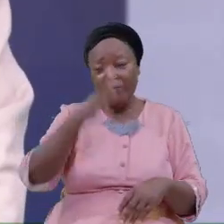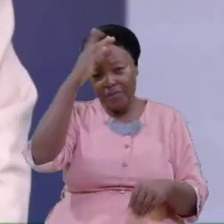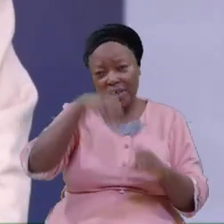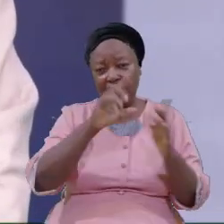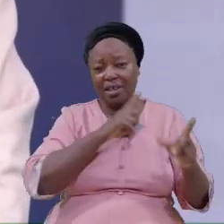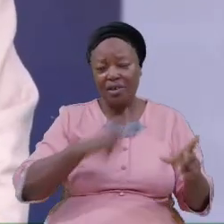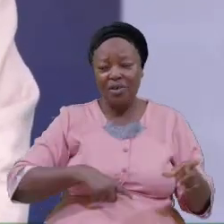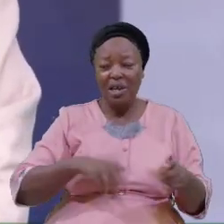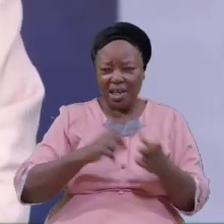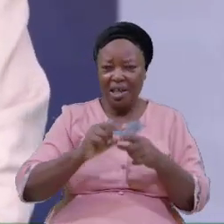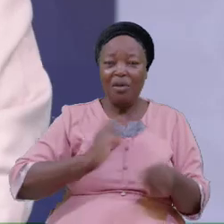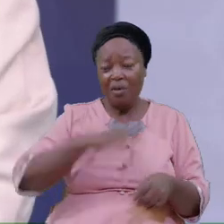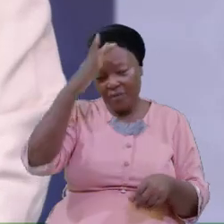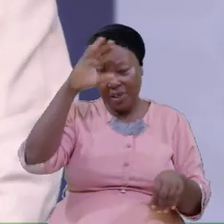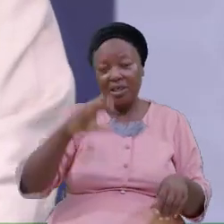again.